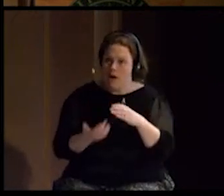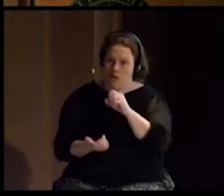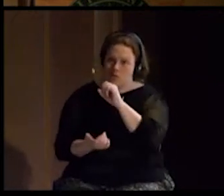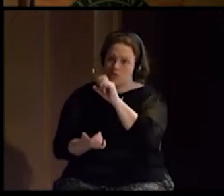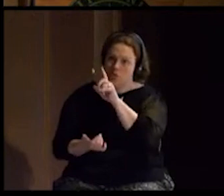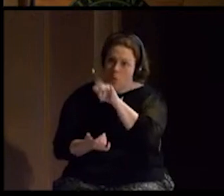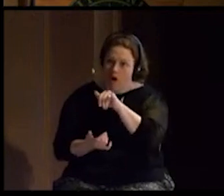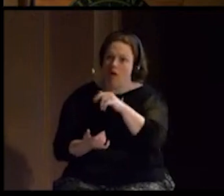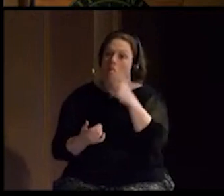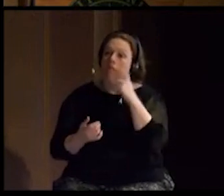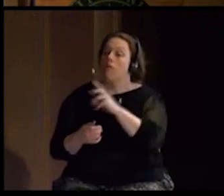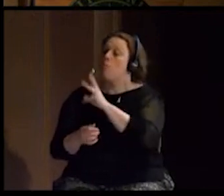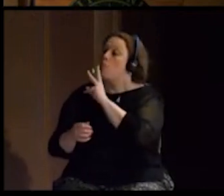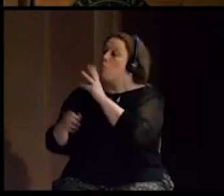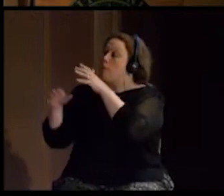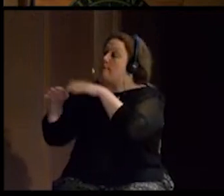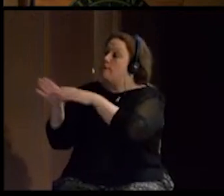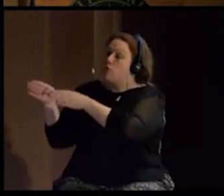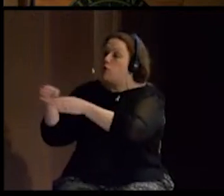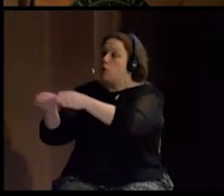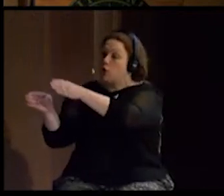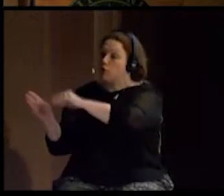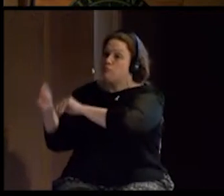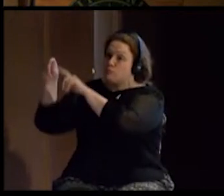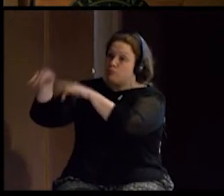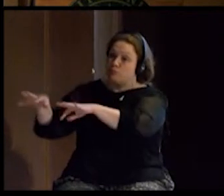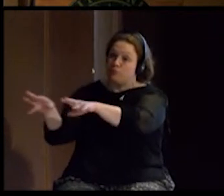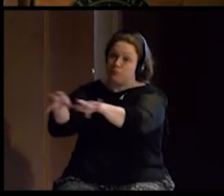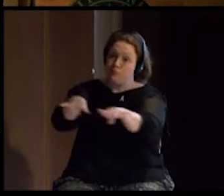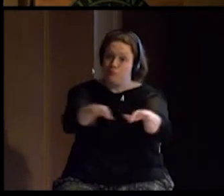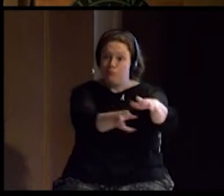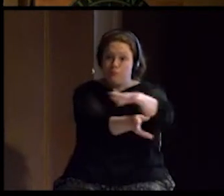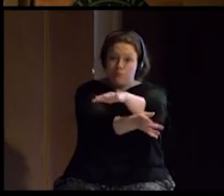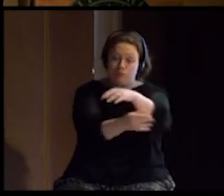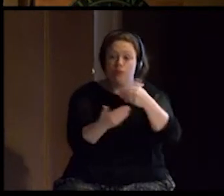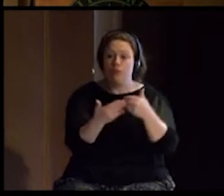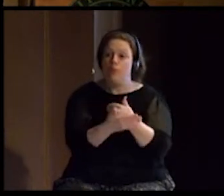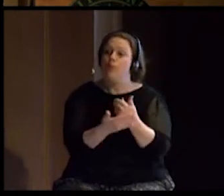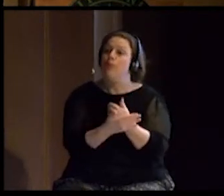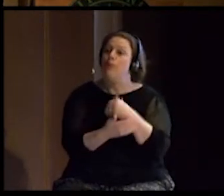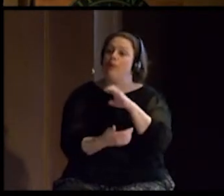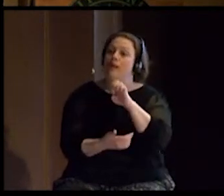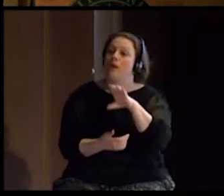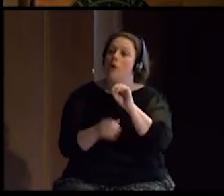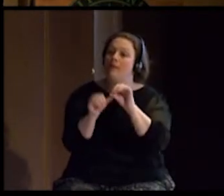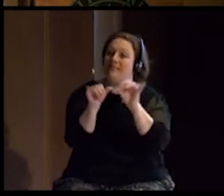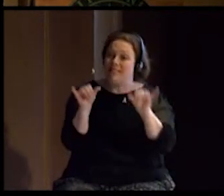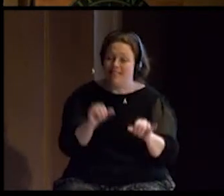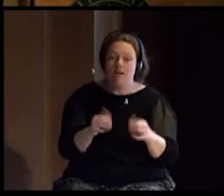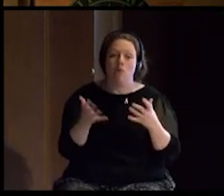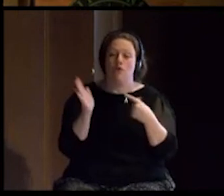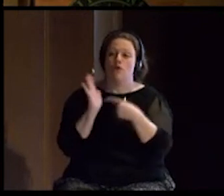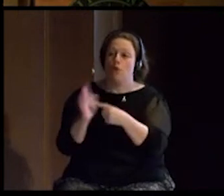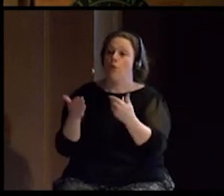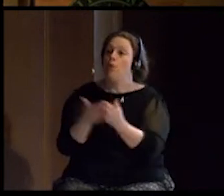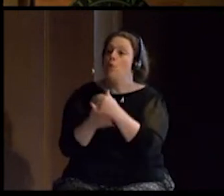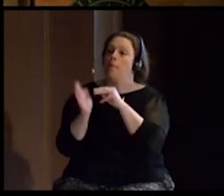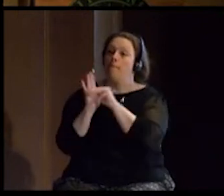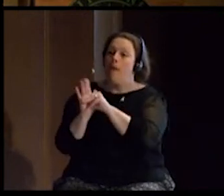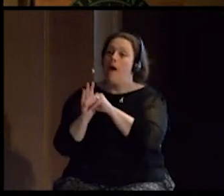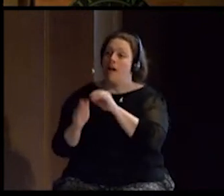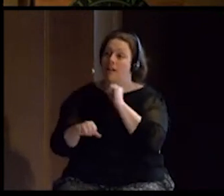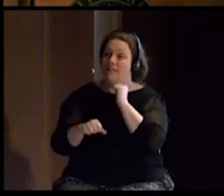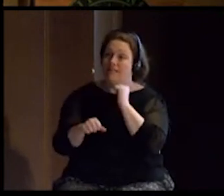rivers into our nearshore reef ecosystems. And I would like to introduce you to one of our model sites for studying the effects